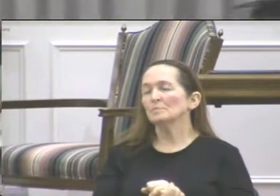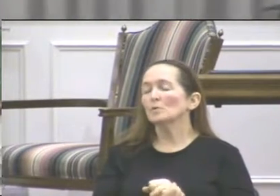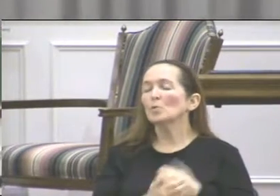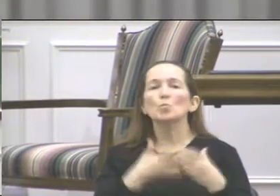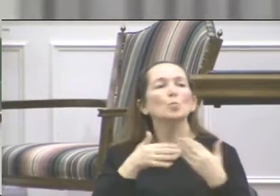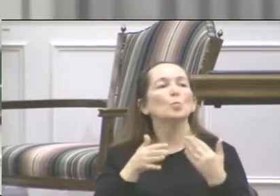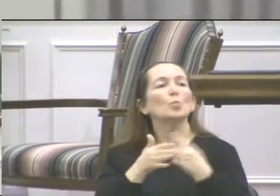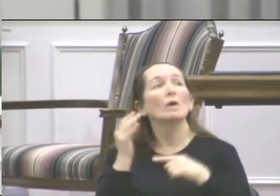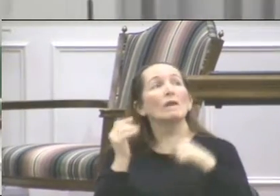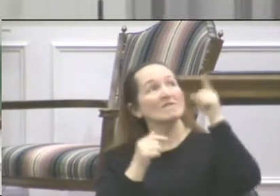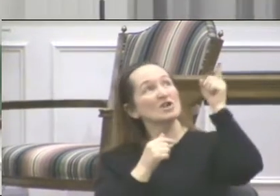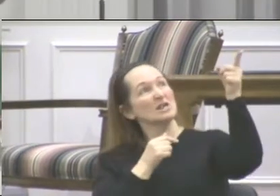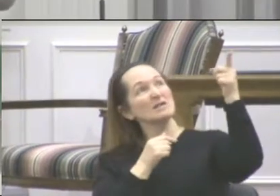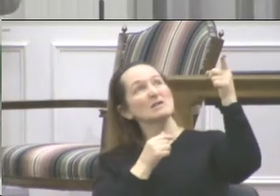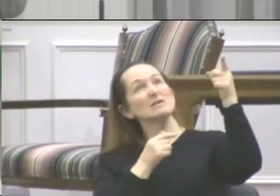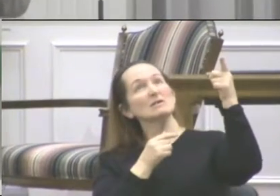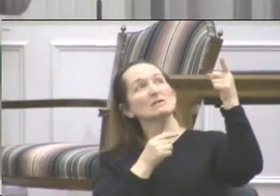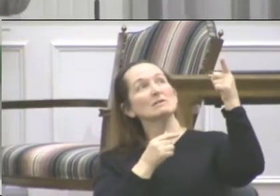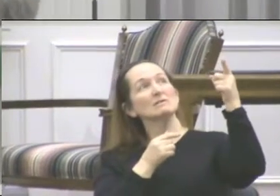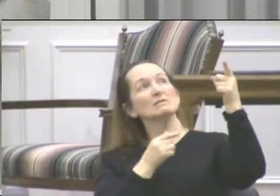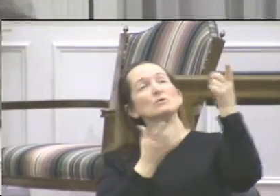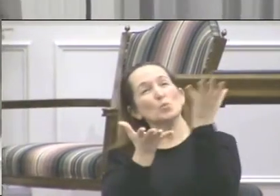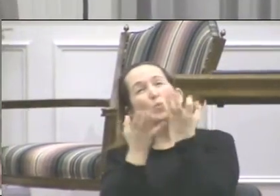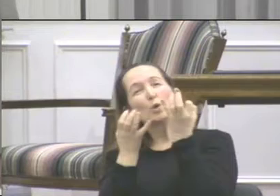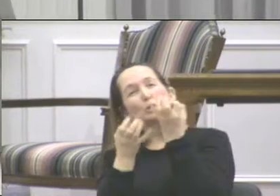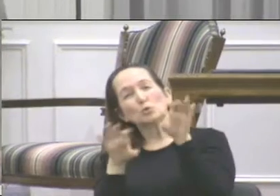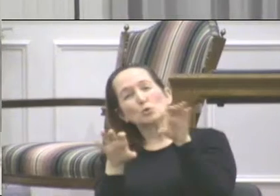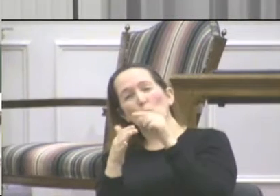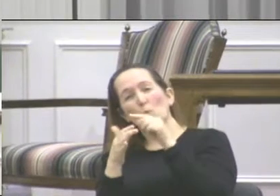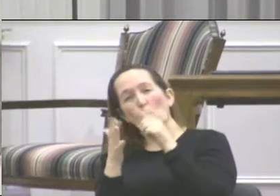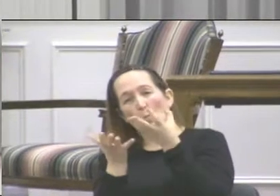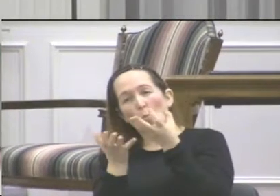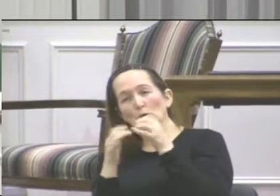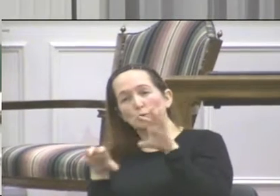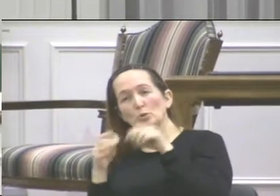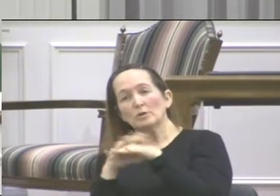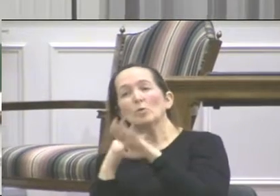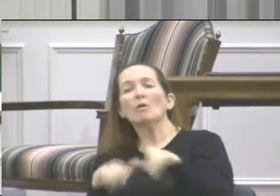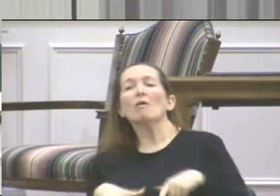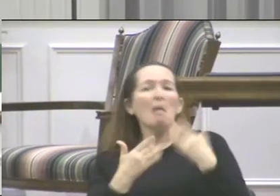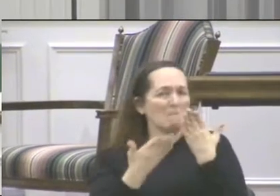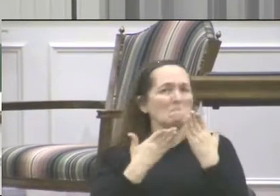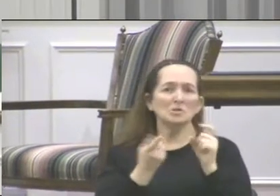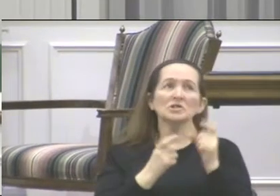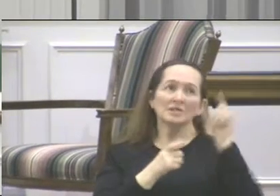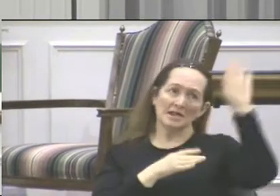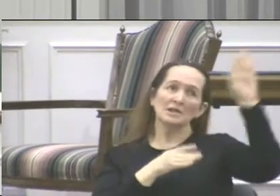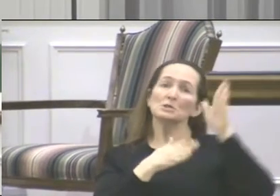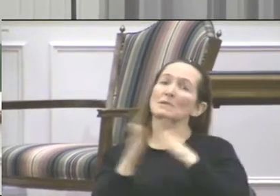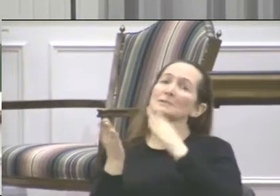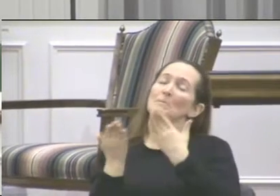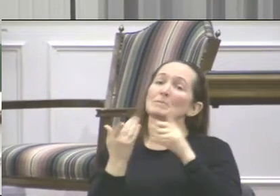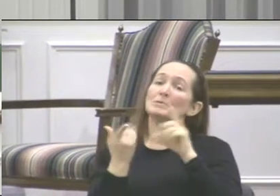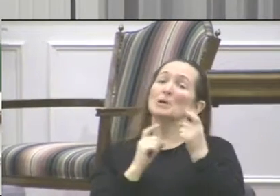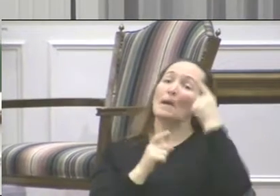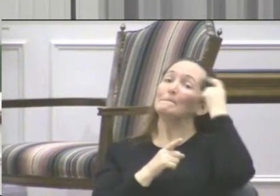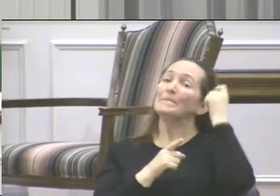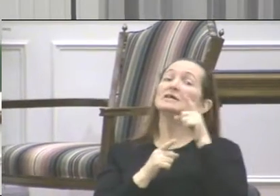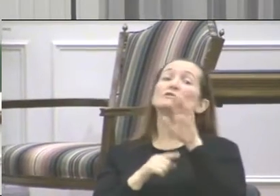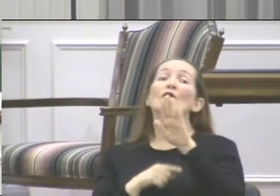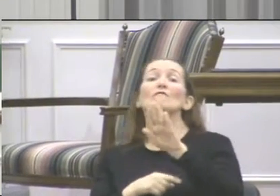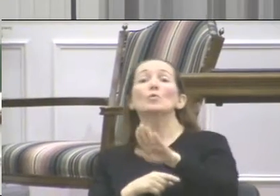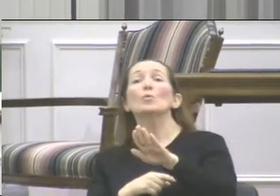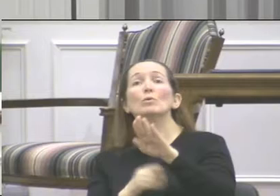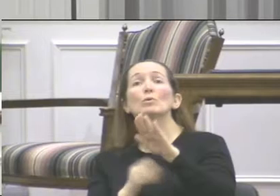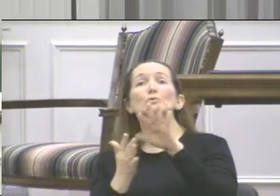Whatever God desires to do, He still wants to do in life. Well, it may have changed. God's plans may have changed because of